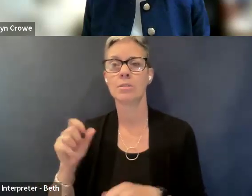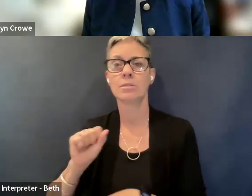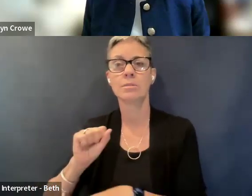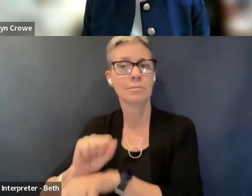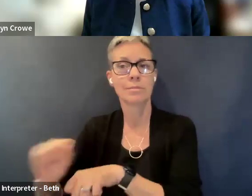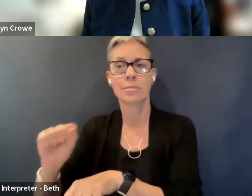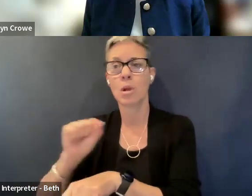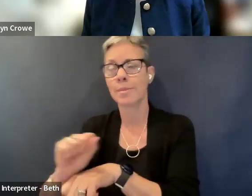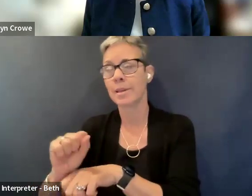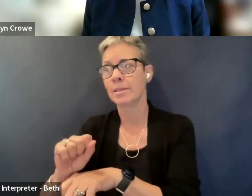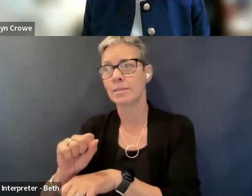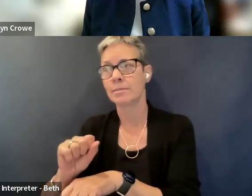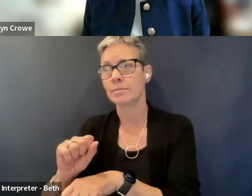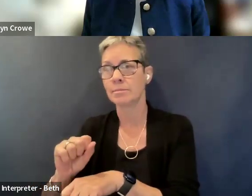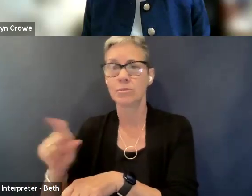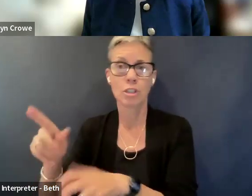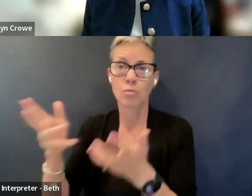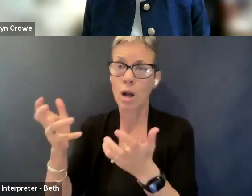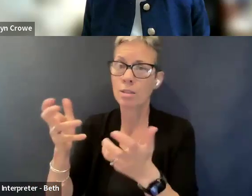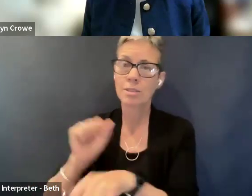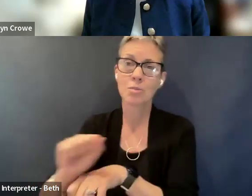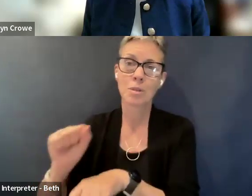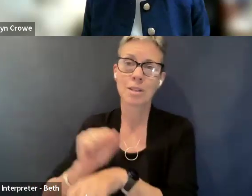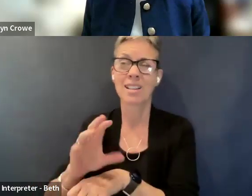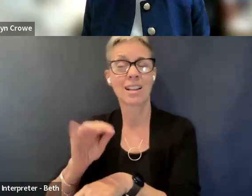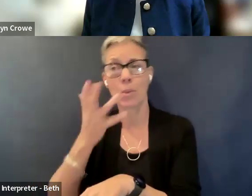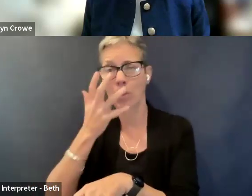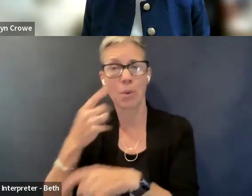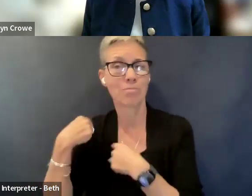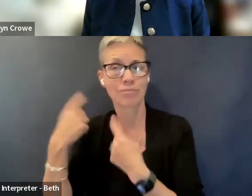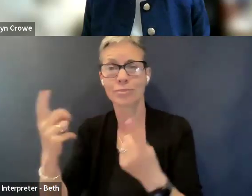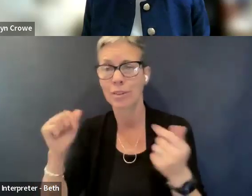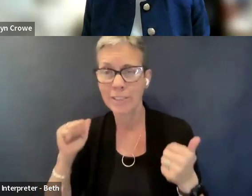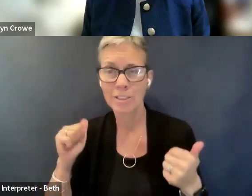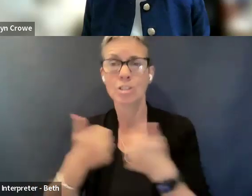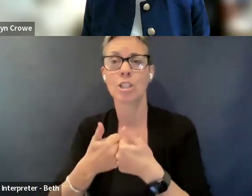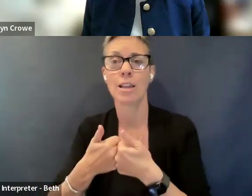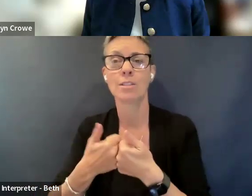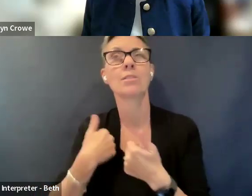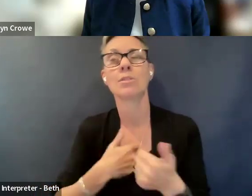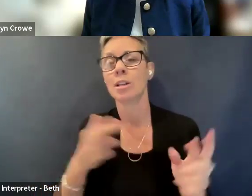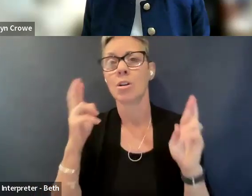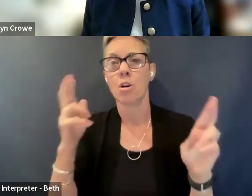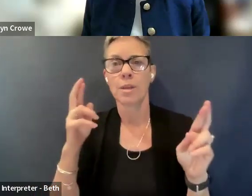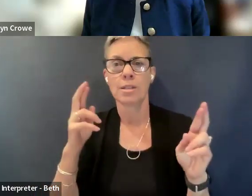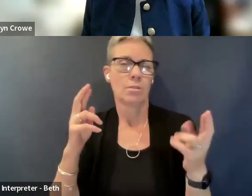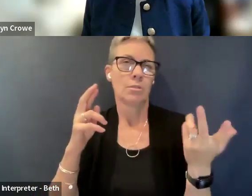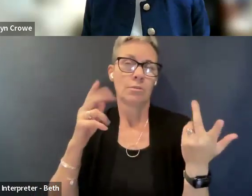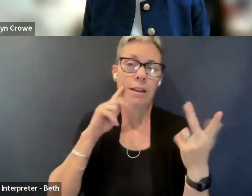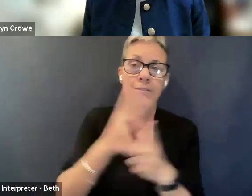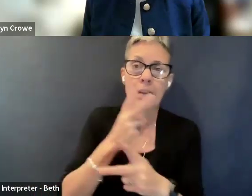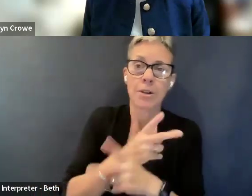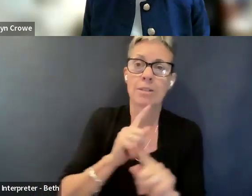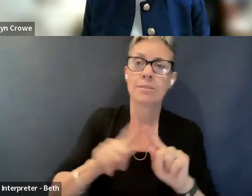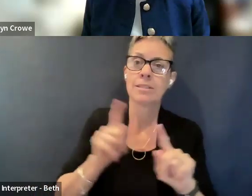huge desire of hers, and it's been a challenge. And so we're hoping to find ways to